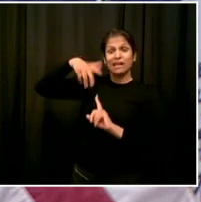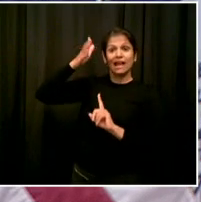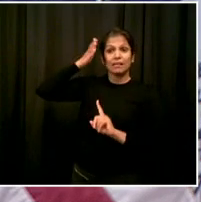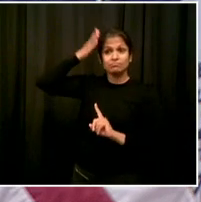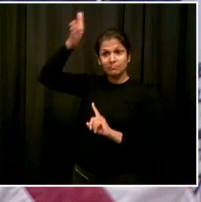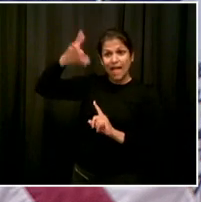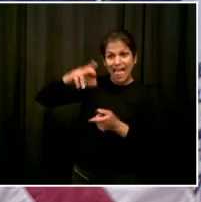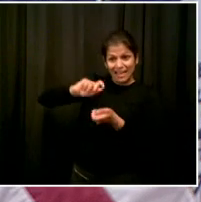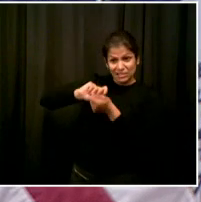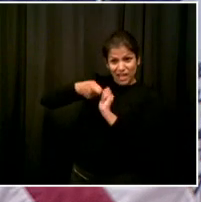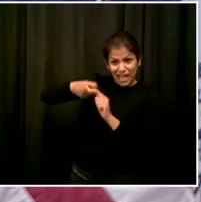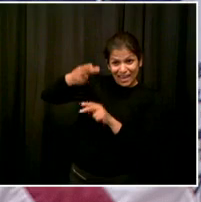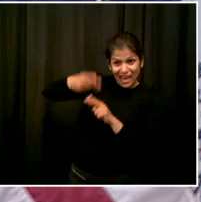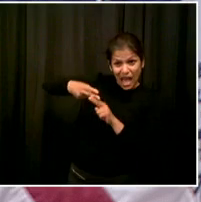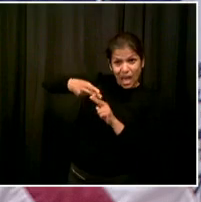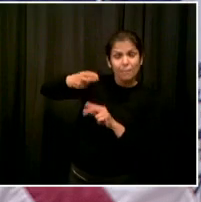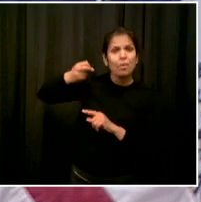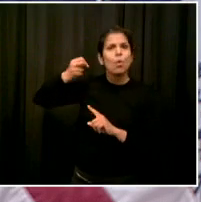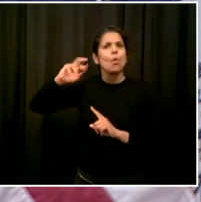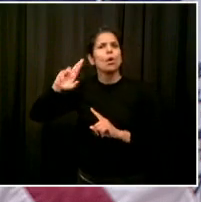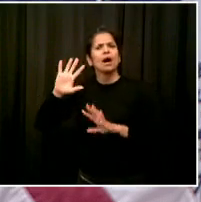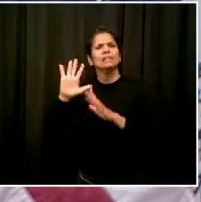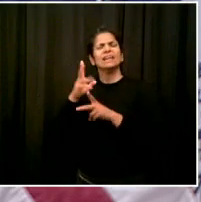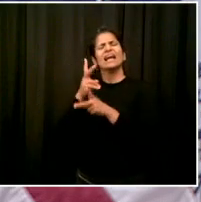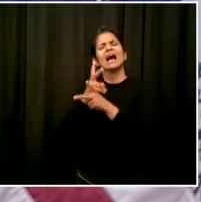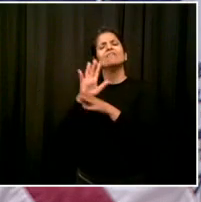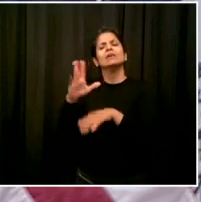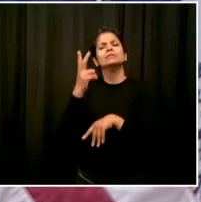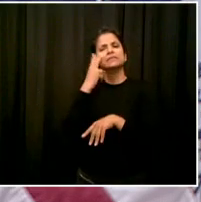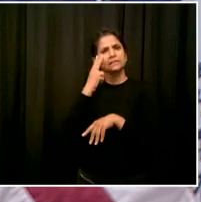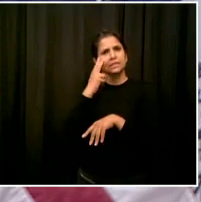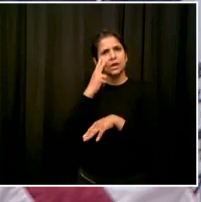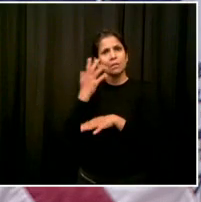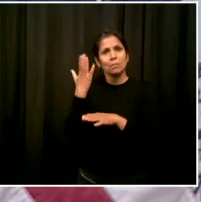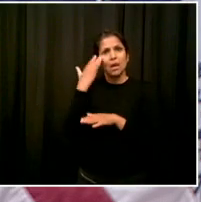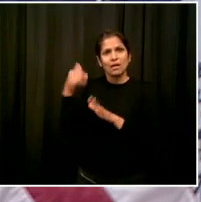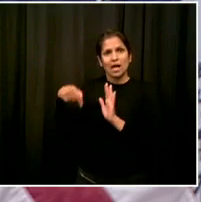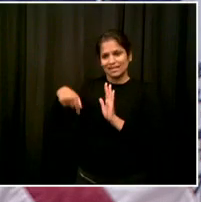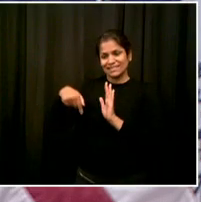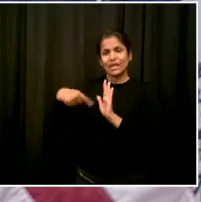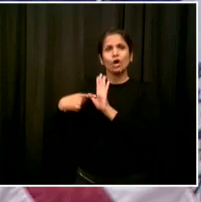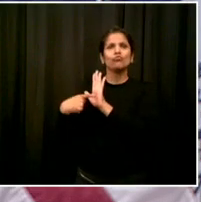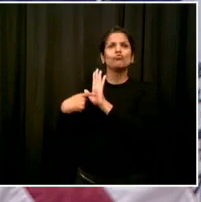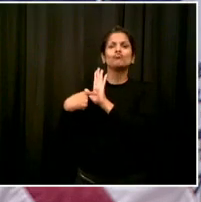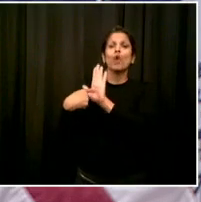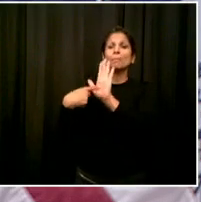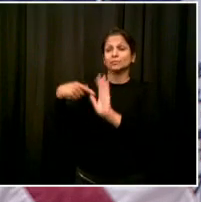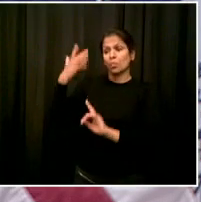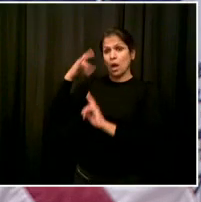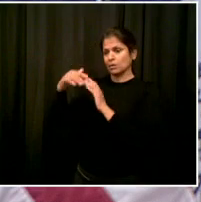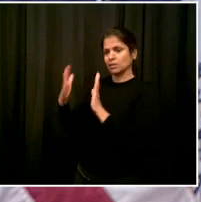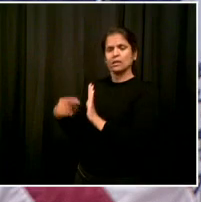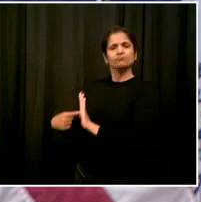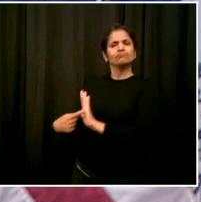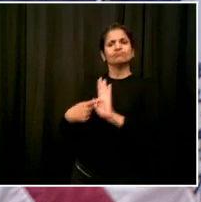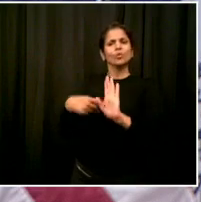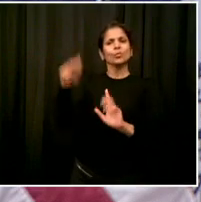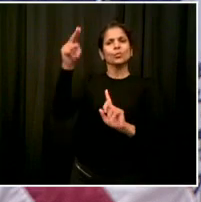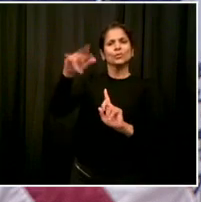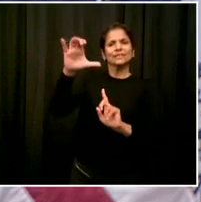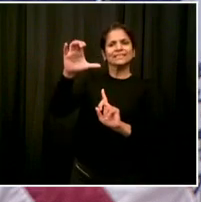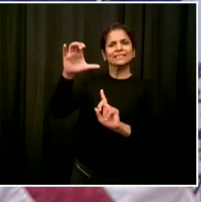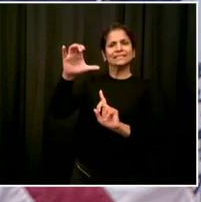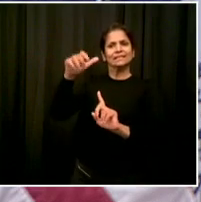a troubled past does represent the whole of this city, and we have to think carefully about its future. Next, we